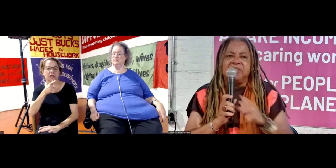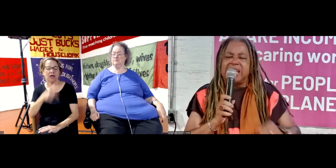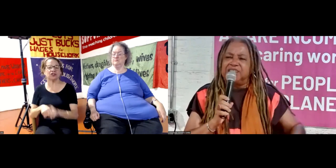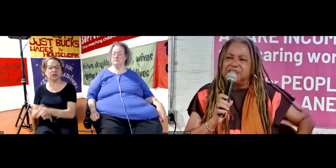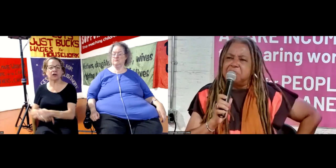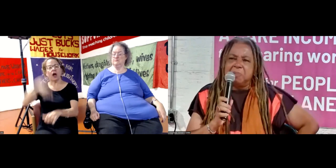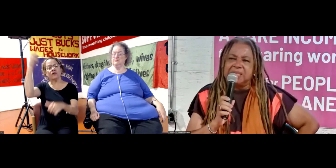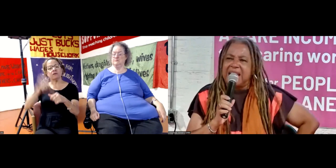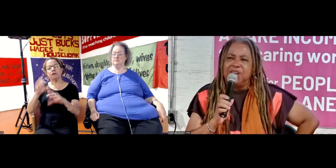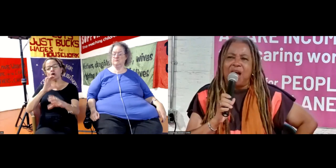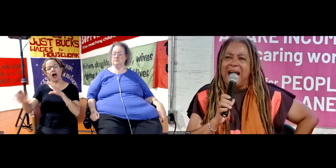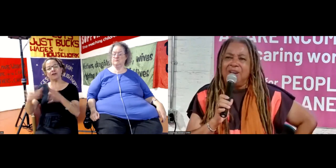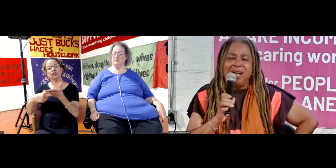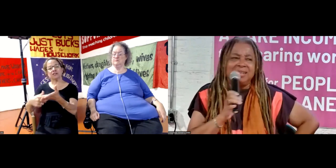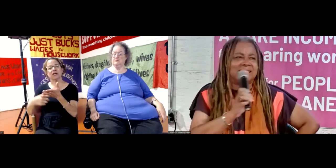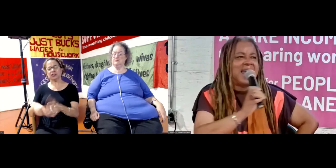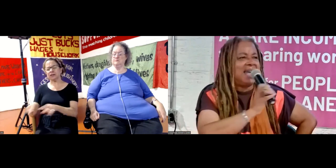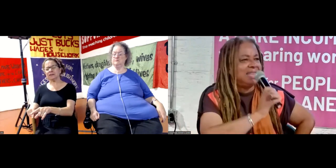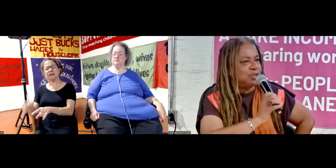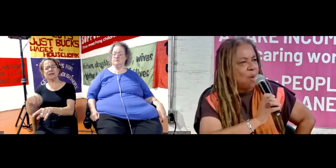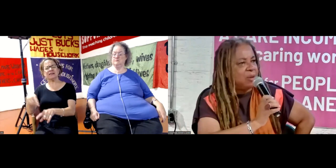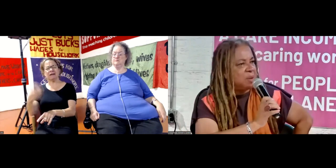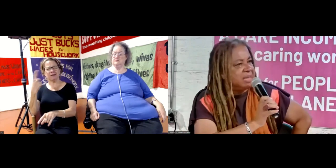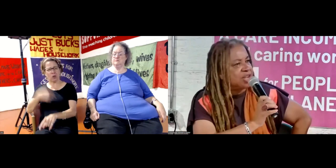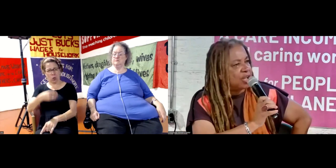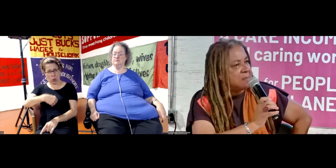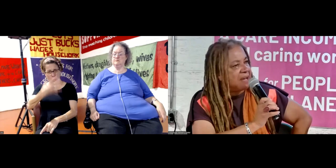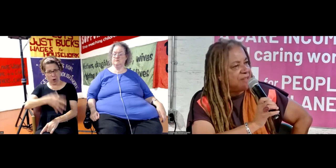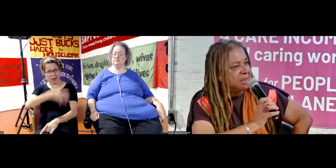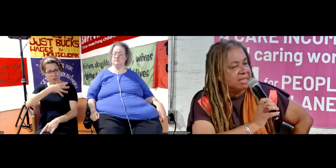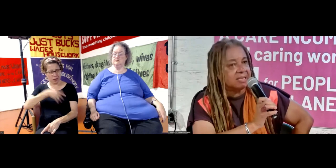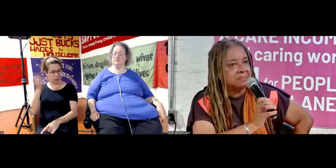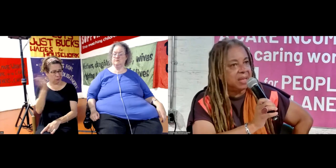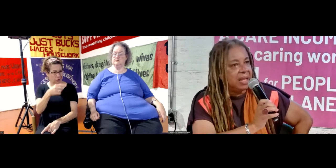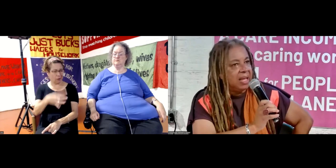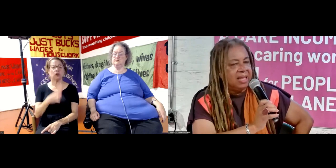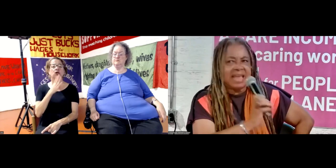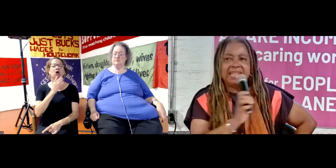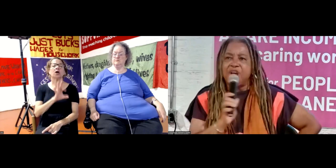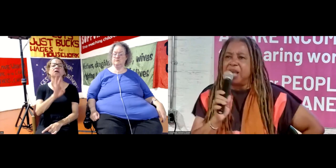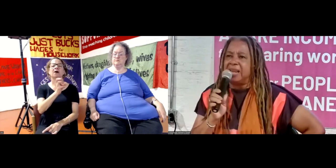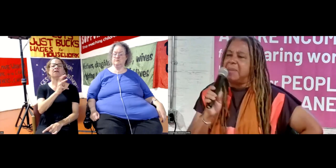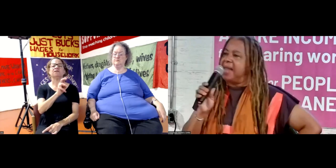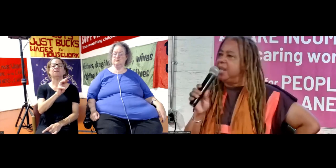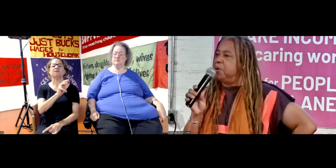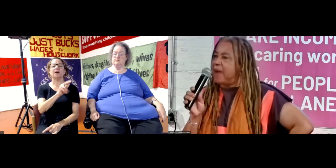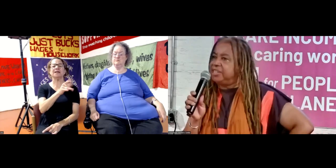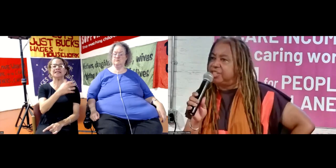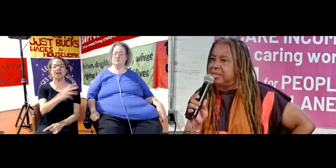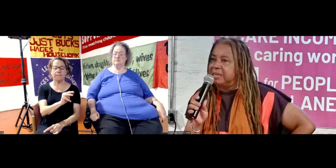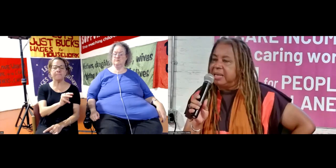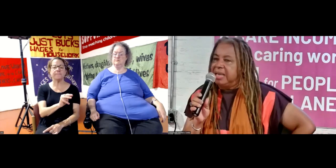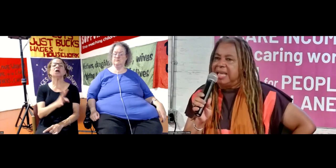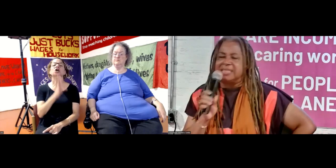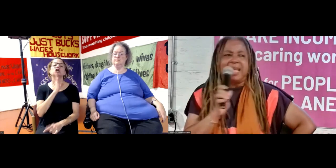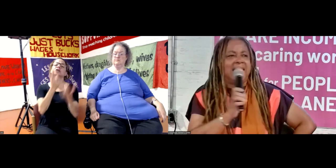the conversations of people saying, you know, I don't understand these white women talking about feminism. They talking about